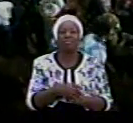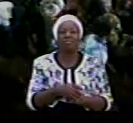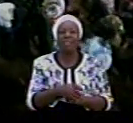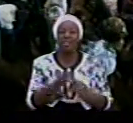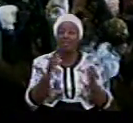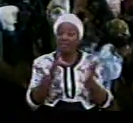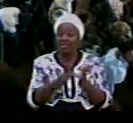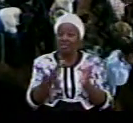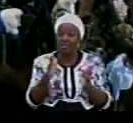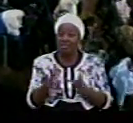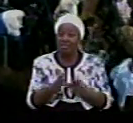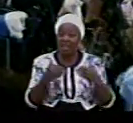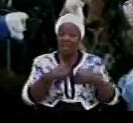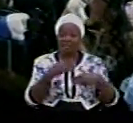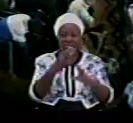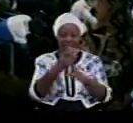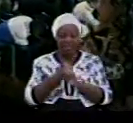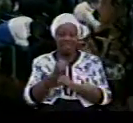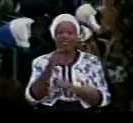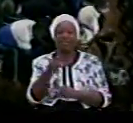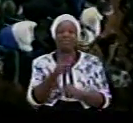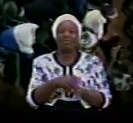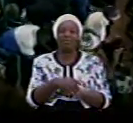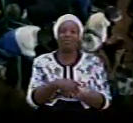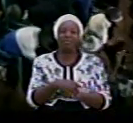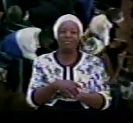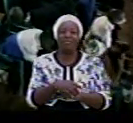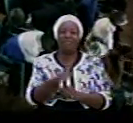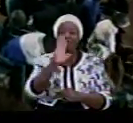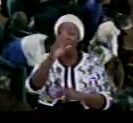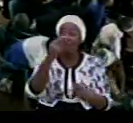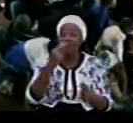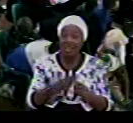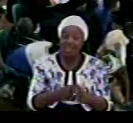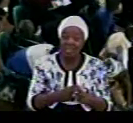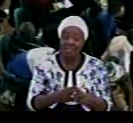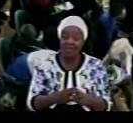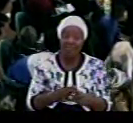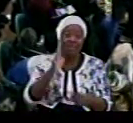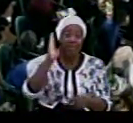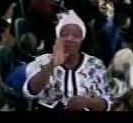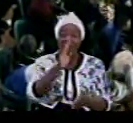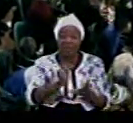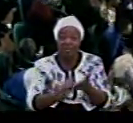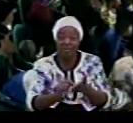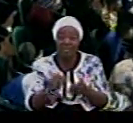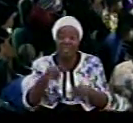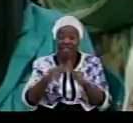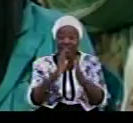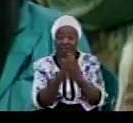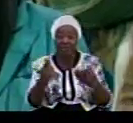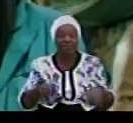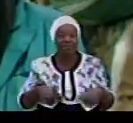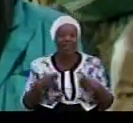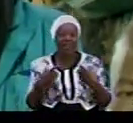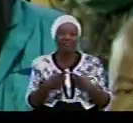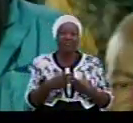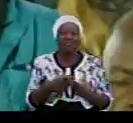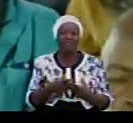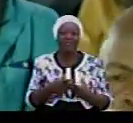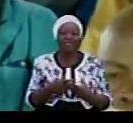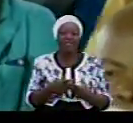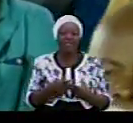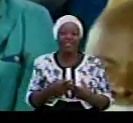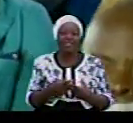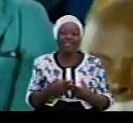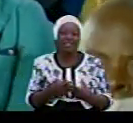Jesus has received you. Your name will be written in the book of life.